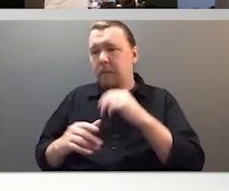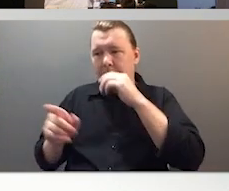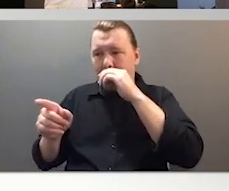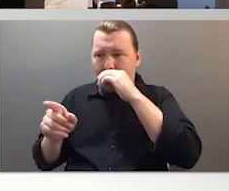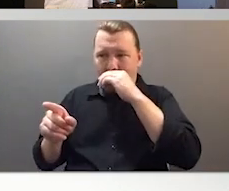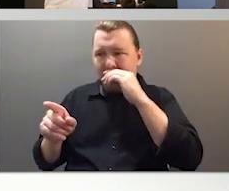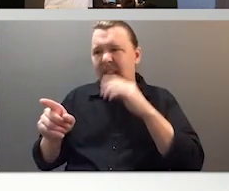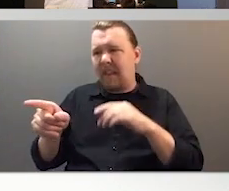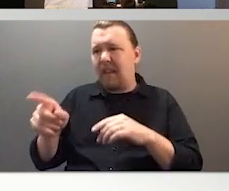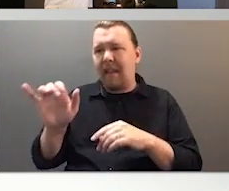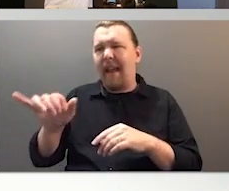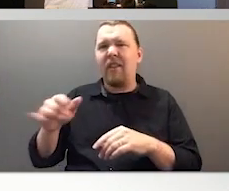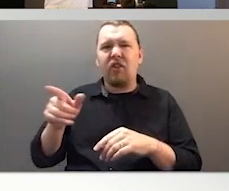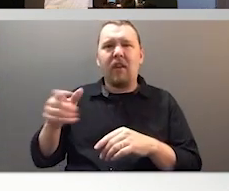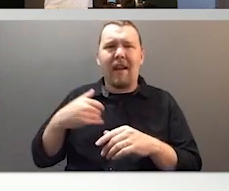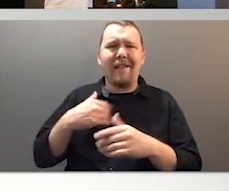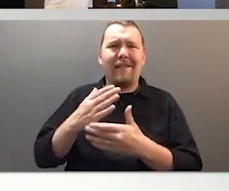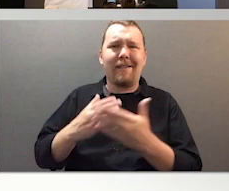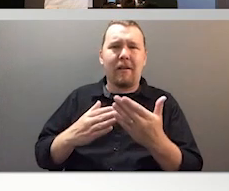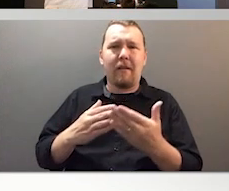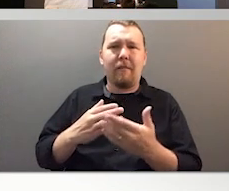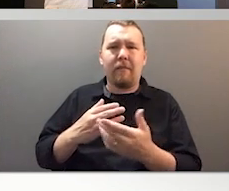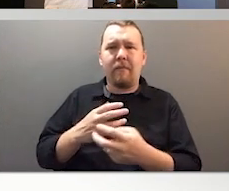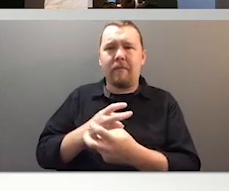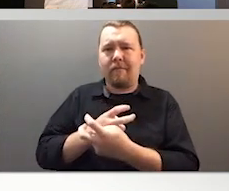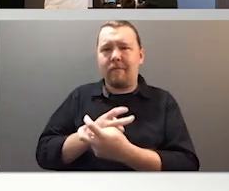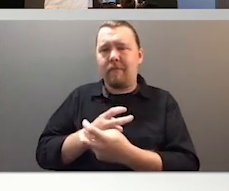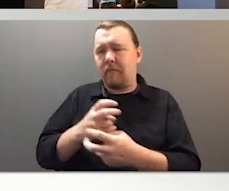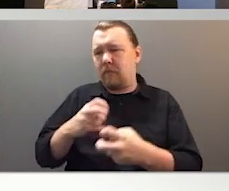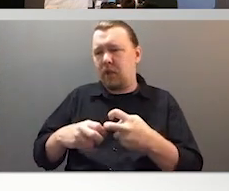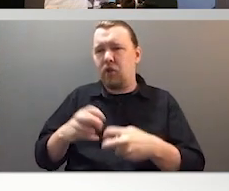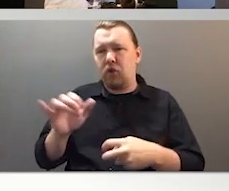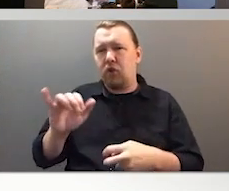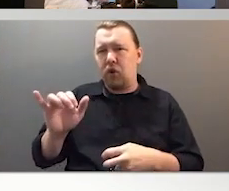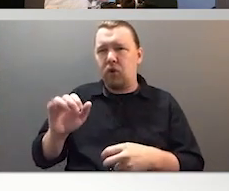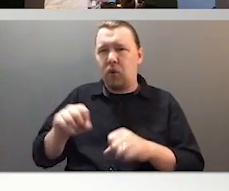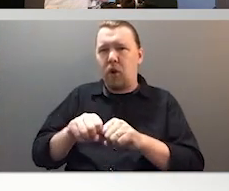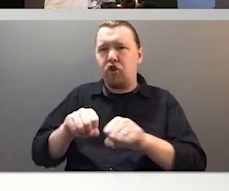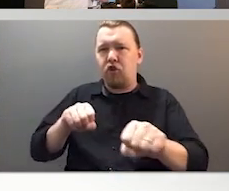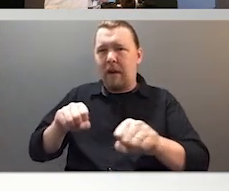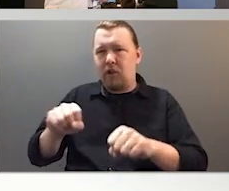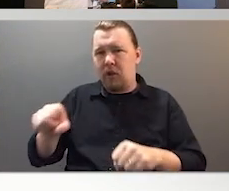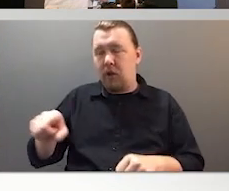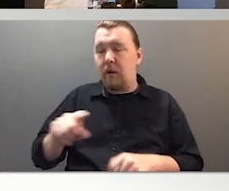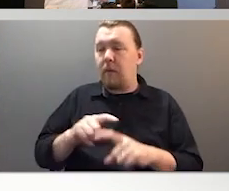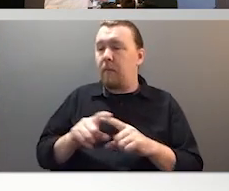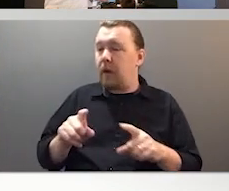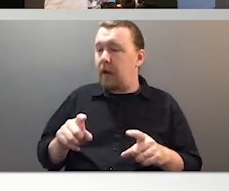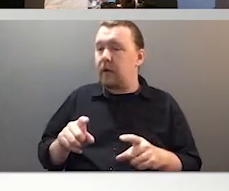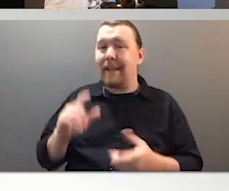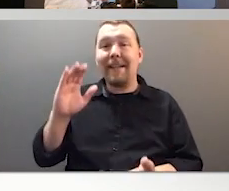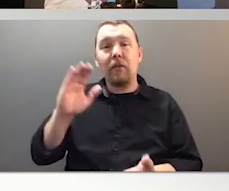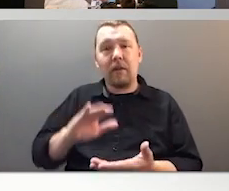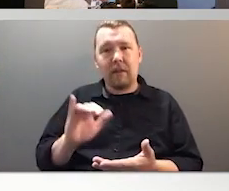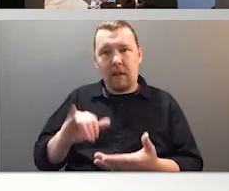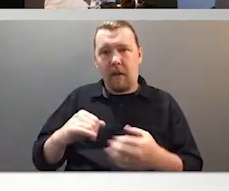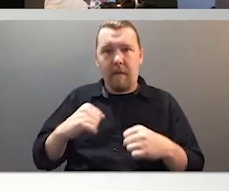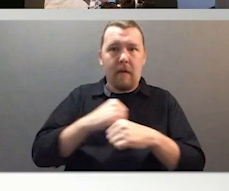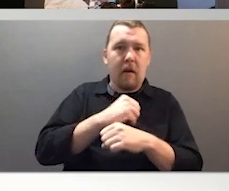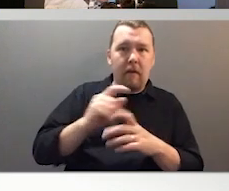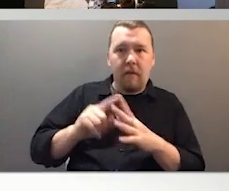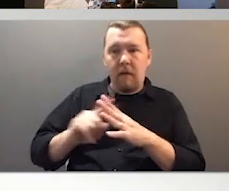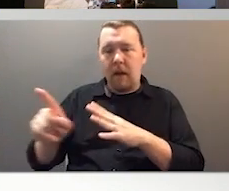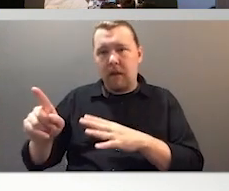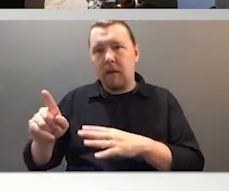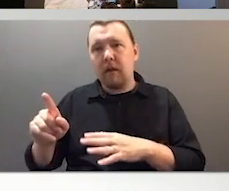too, but decreasing that fight or flight response was key. And after about 3 months, those behaviors kind